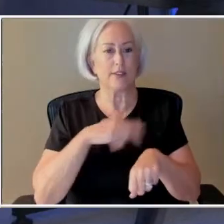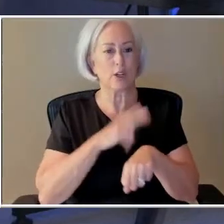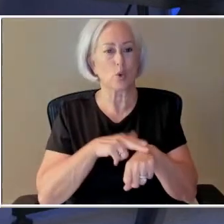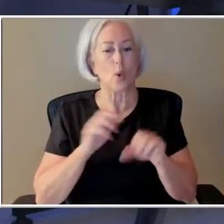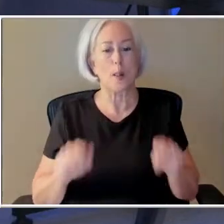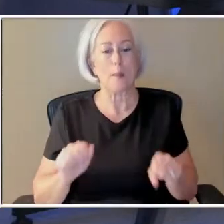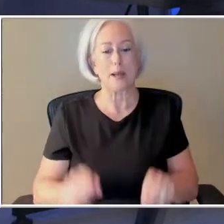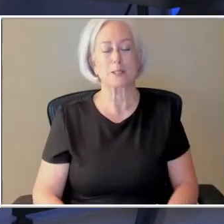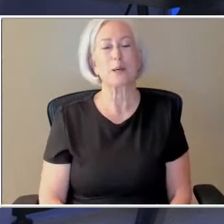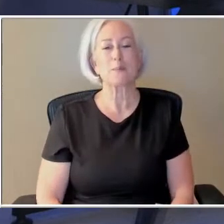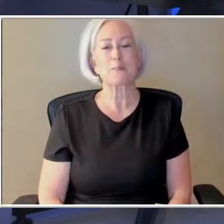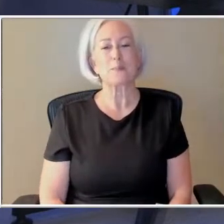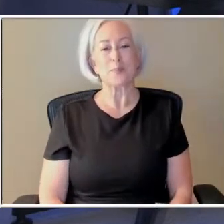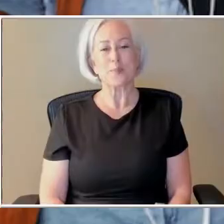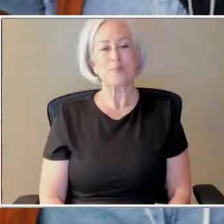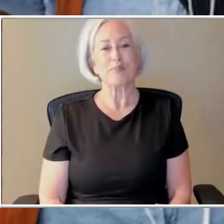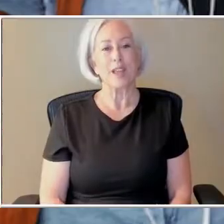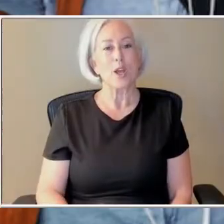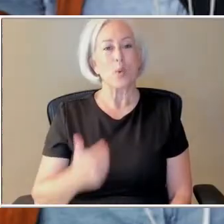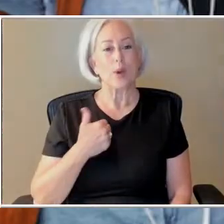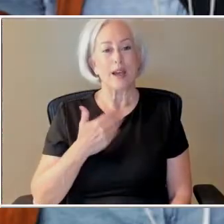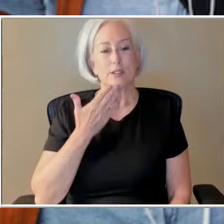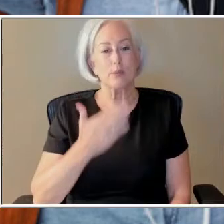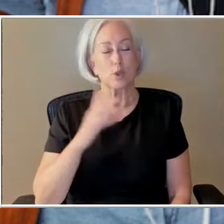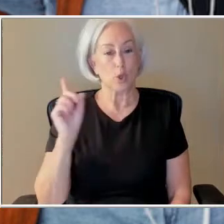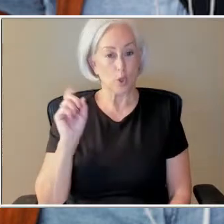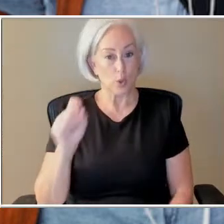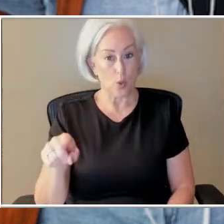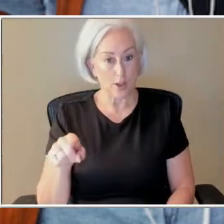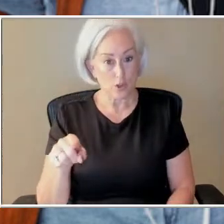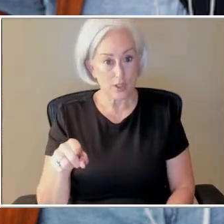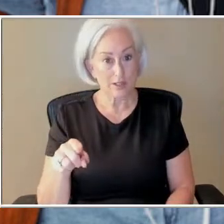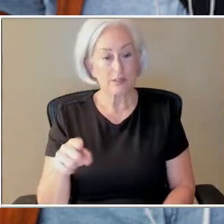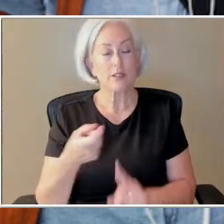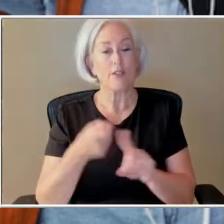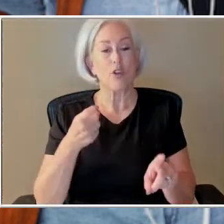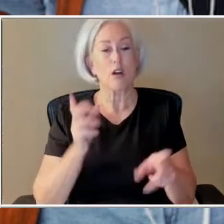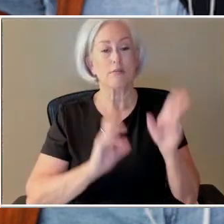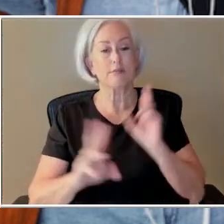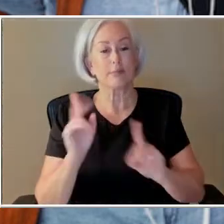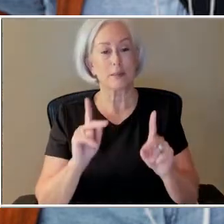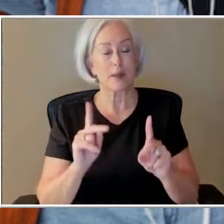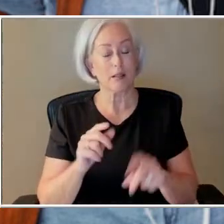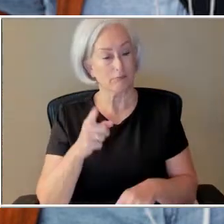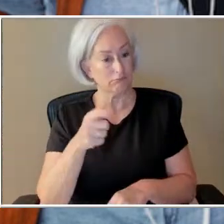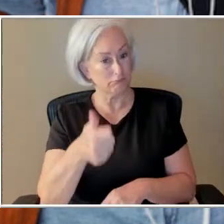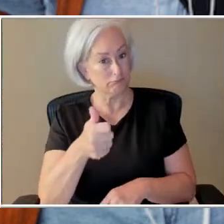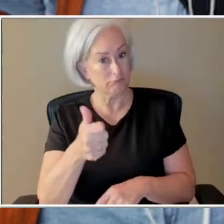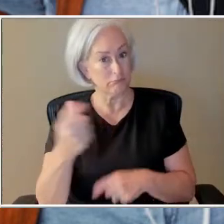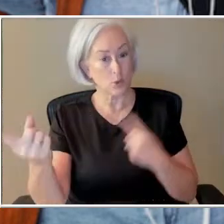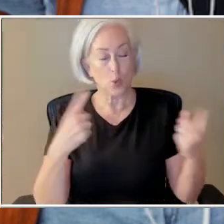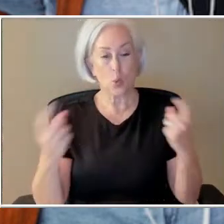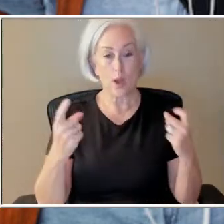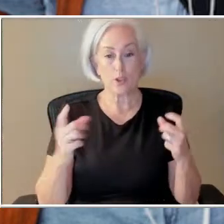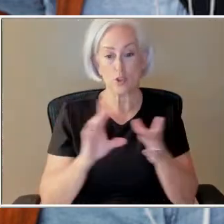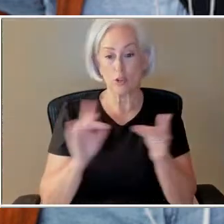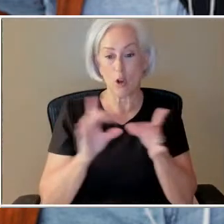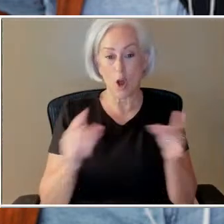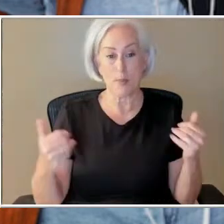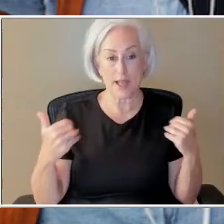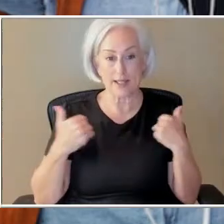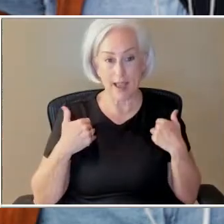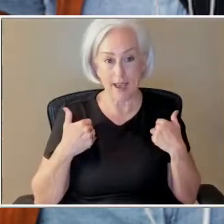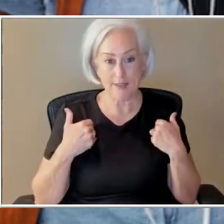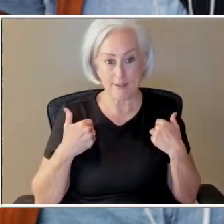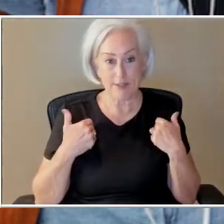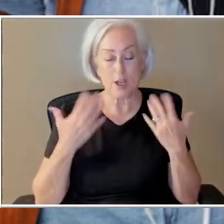this. We have some great questions and comments that are already coming in. If you have a question or a comment that you would like us to read out loud